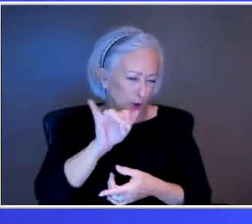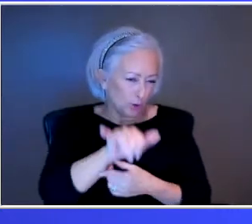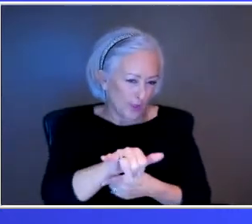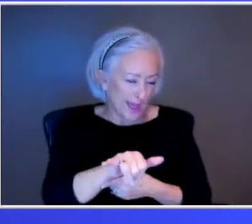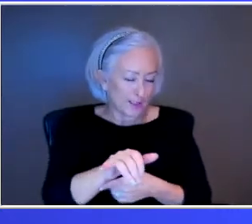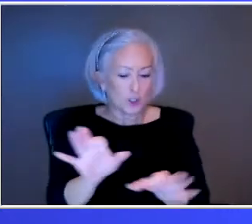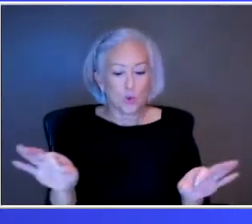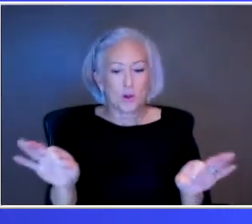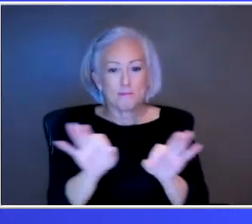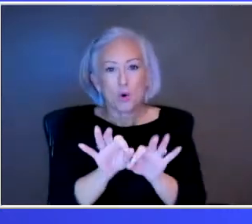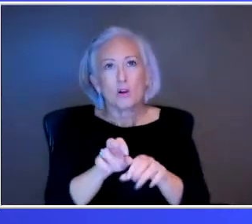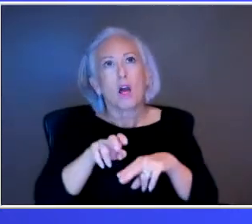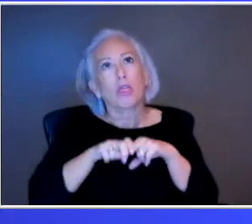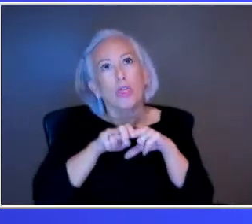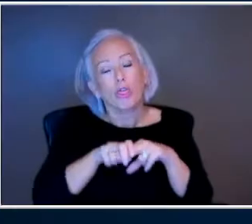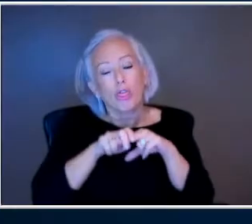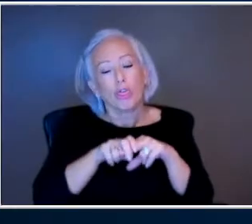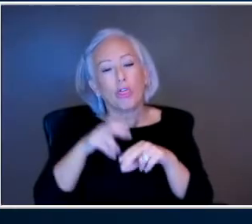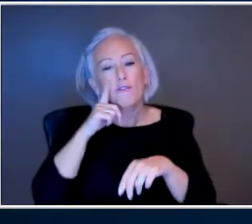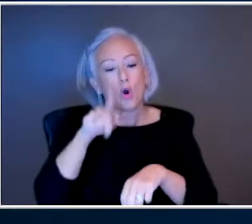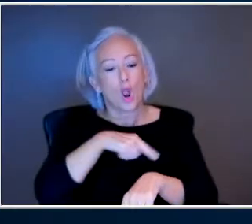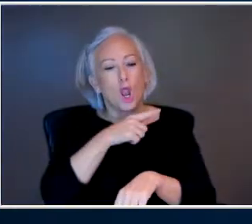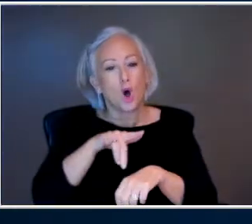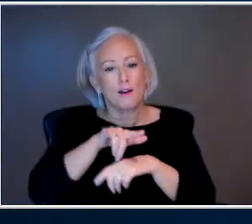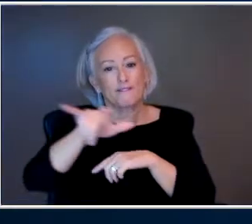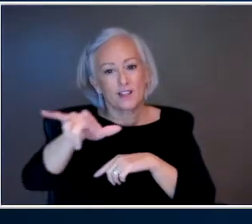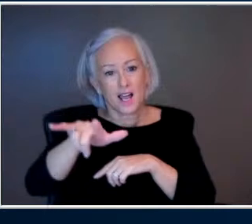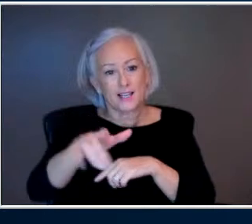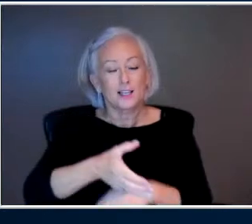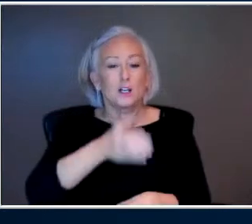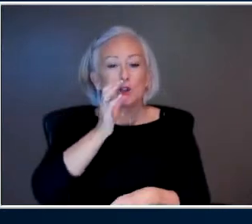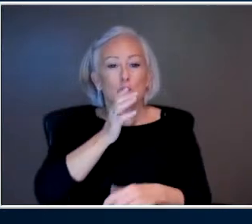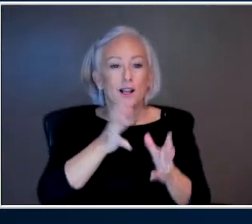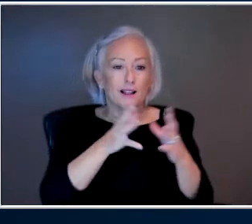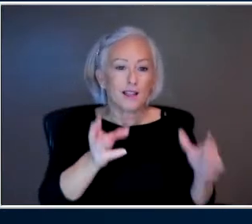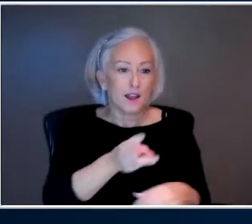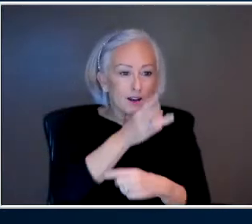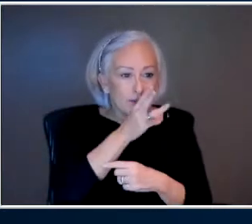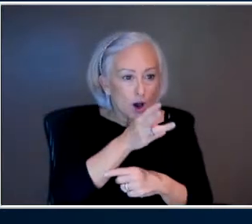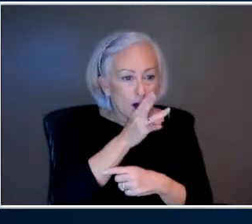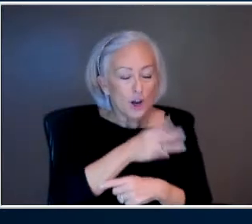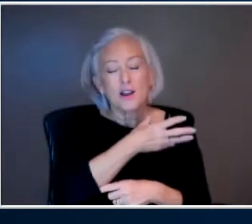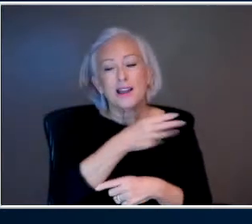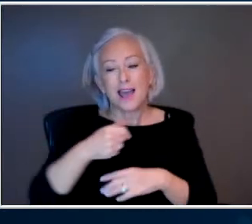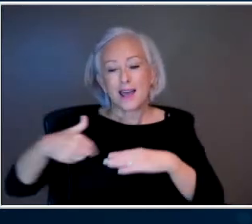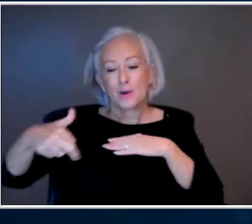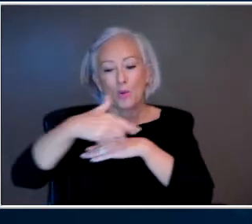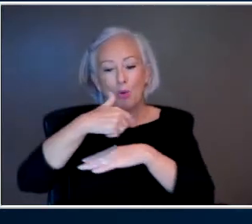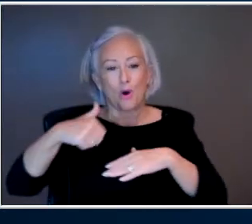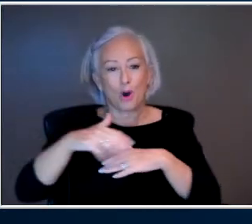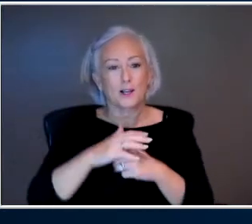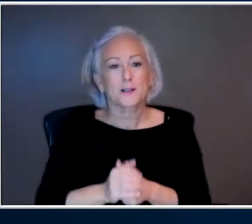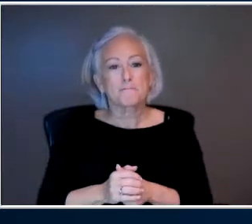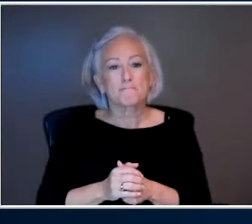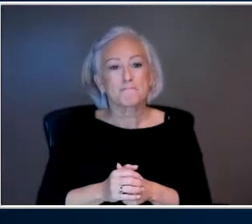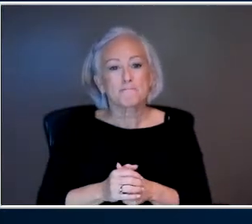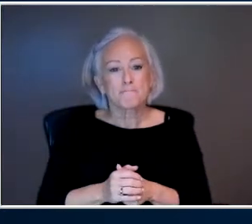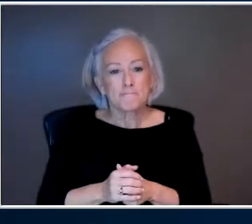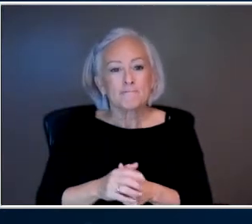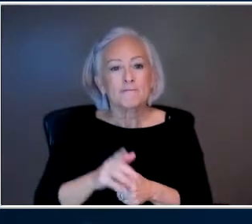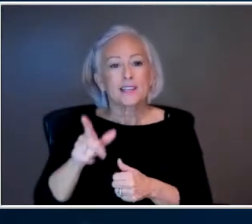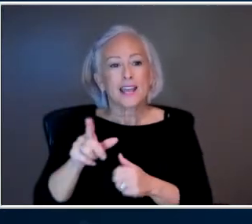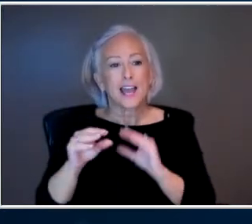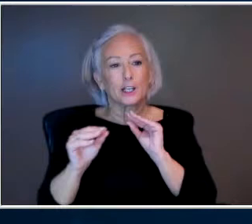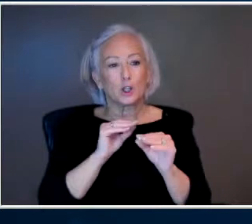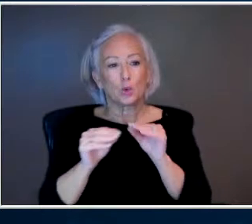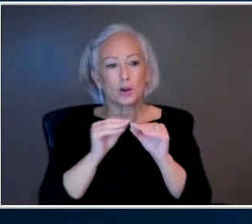longer flight, and be well hydrated. Good tip. Jean wants to know, does Dr. Ebersol repair aneurysms pre-stroke? Yes, that is one of